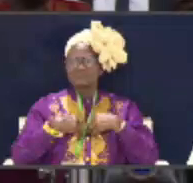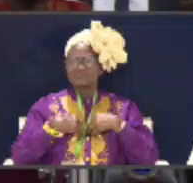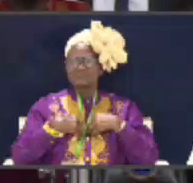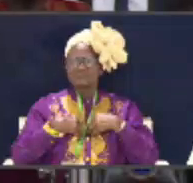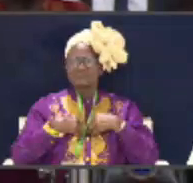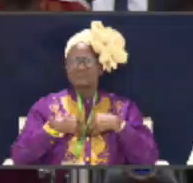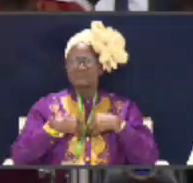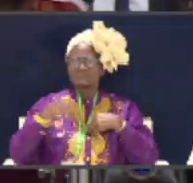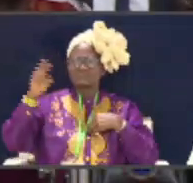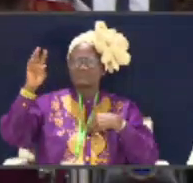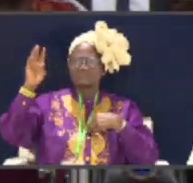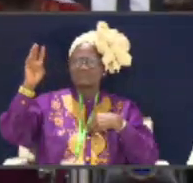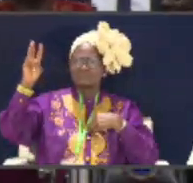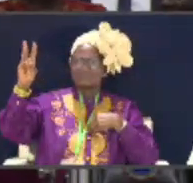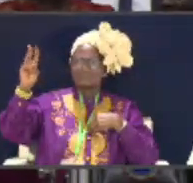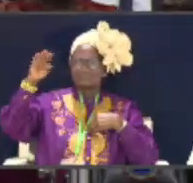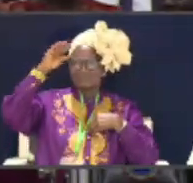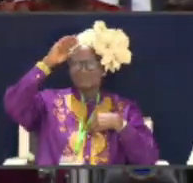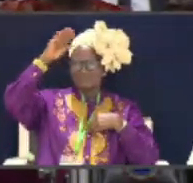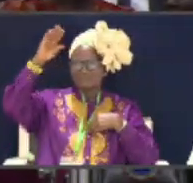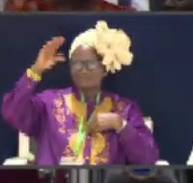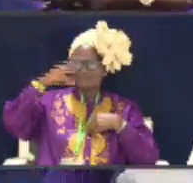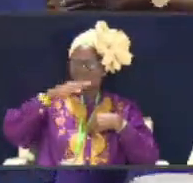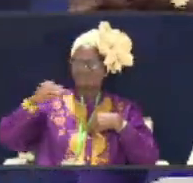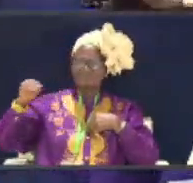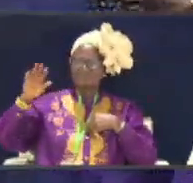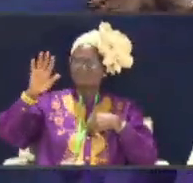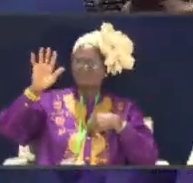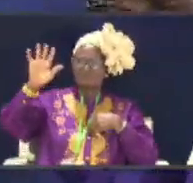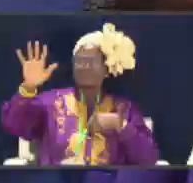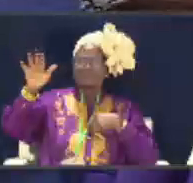16 boys, and 5 girls.